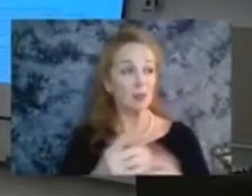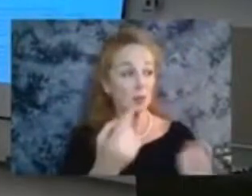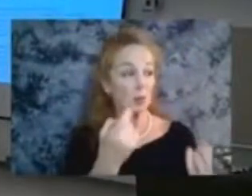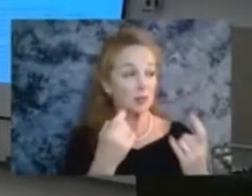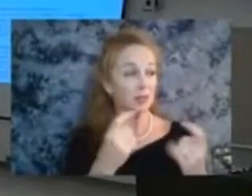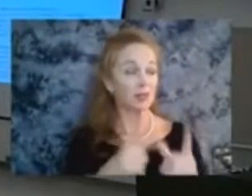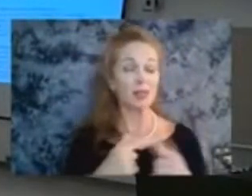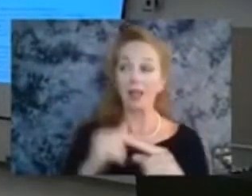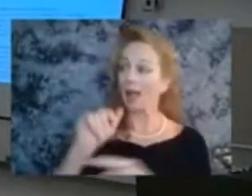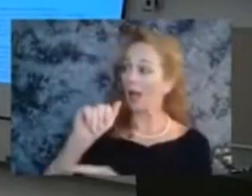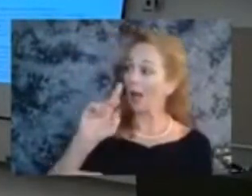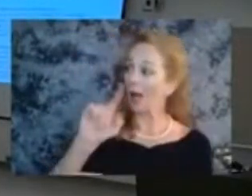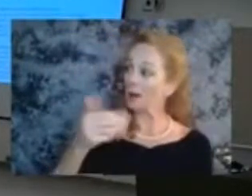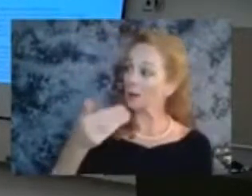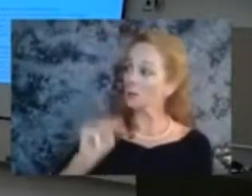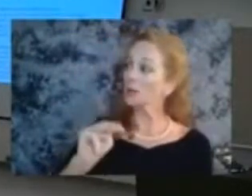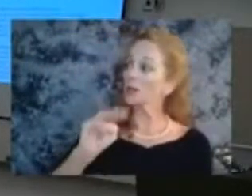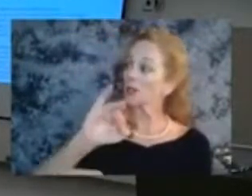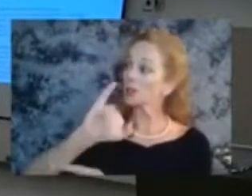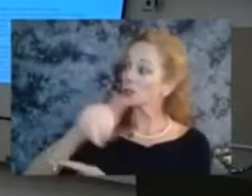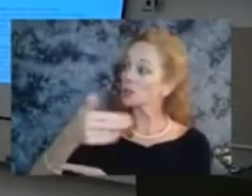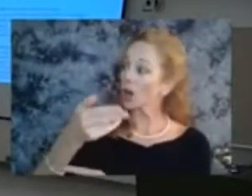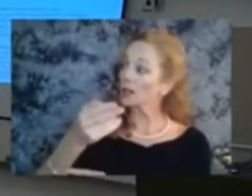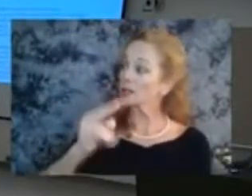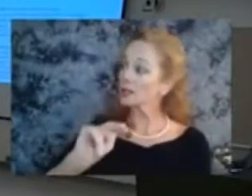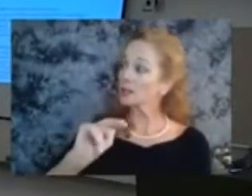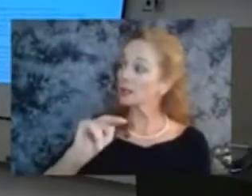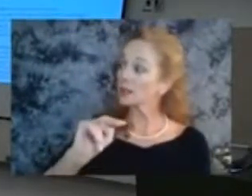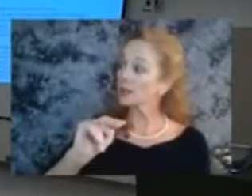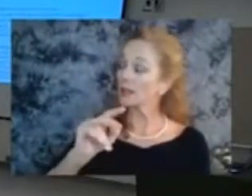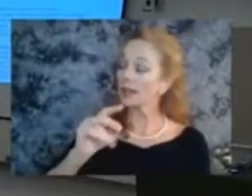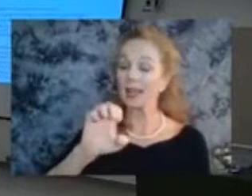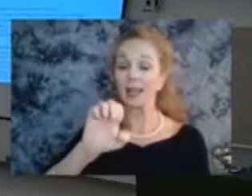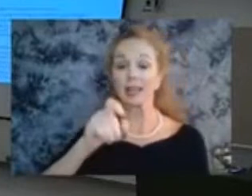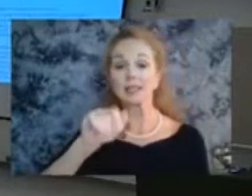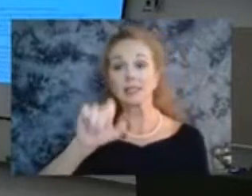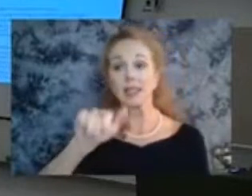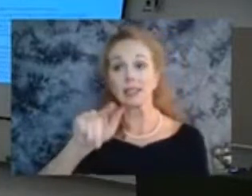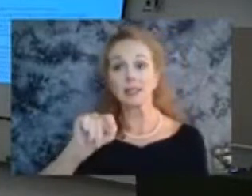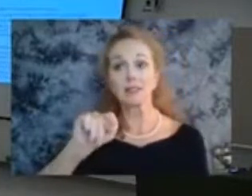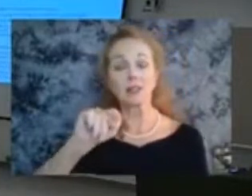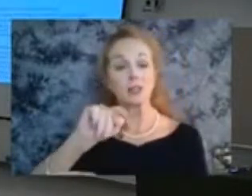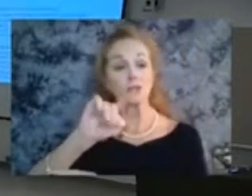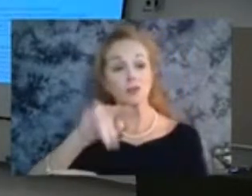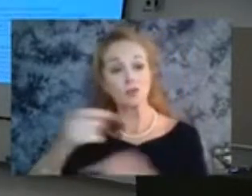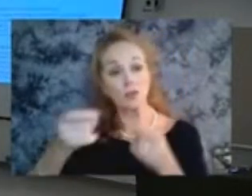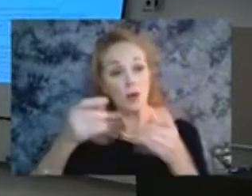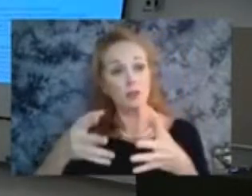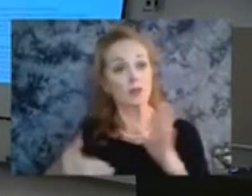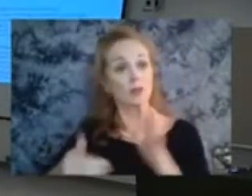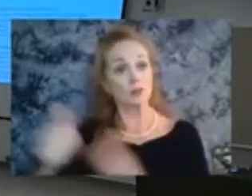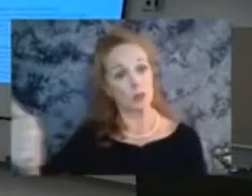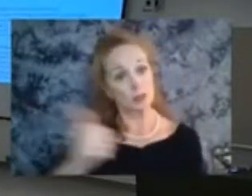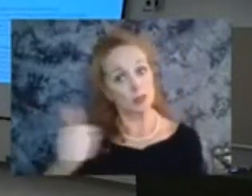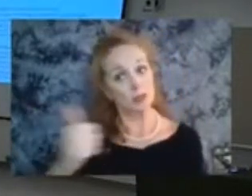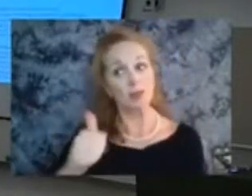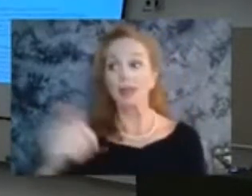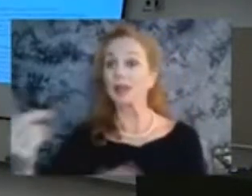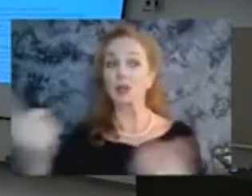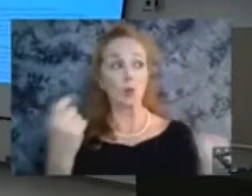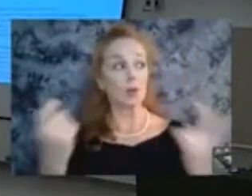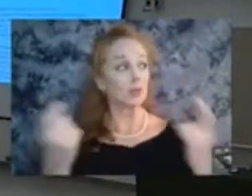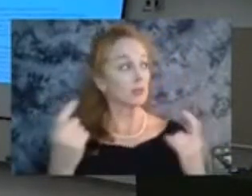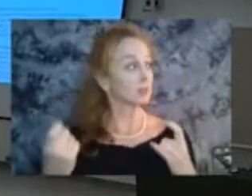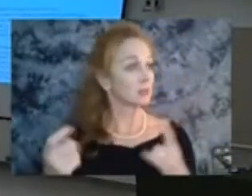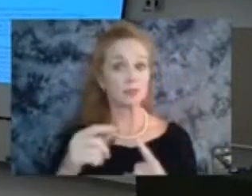of transportation, and certainly they can come to the podium if anyone has questions that I would gladly turn over to staff to